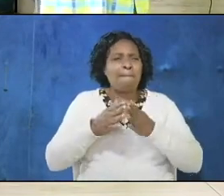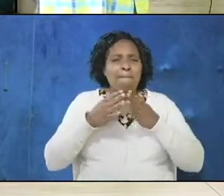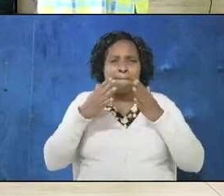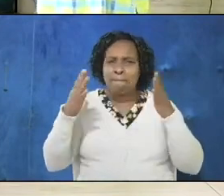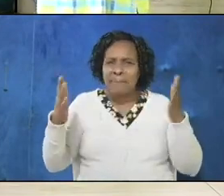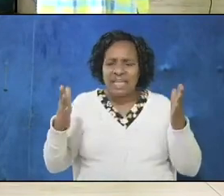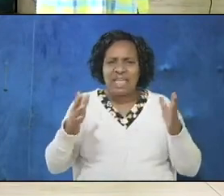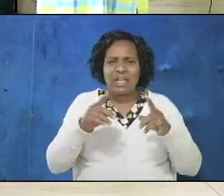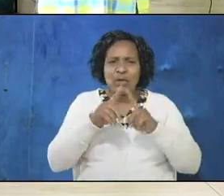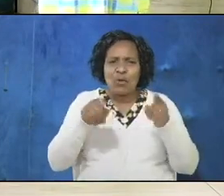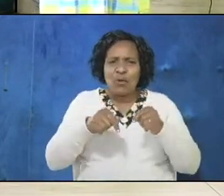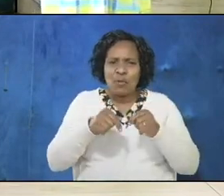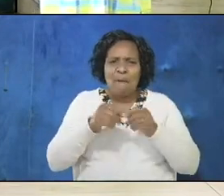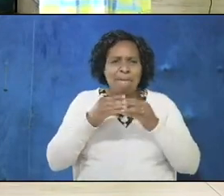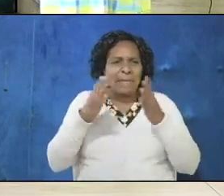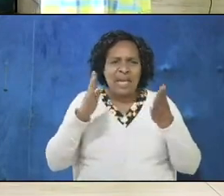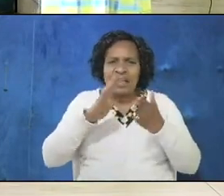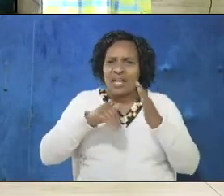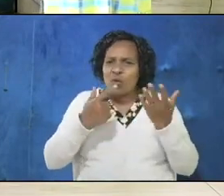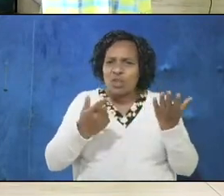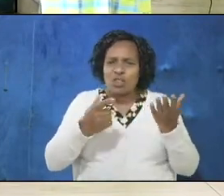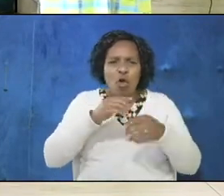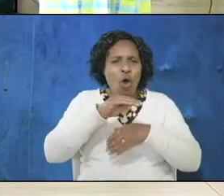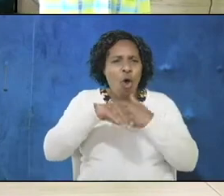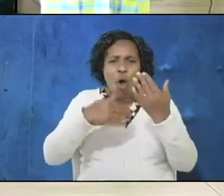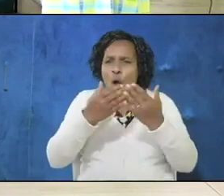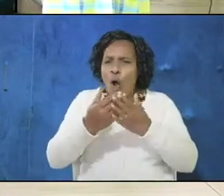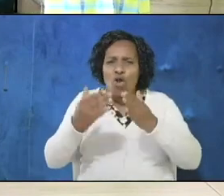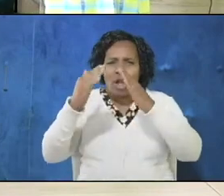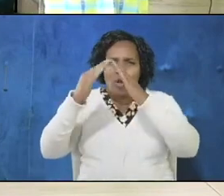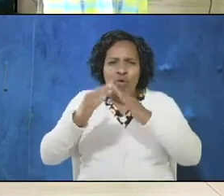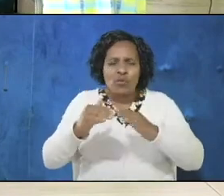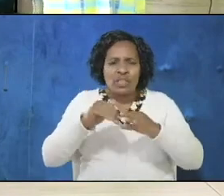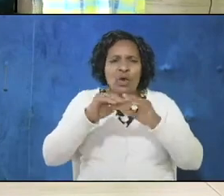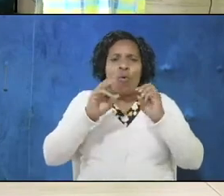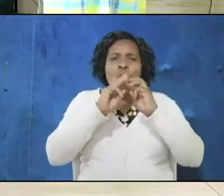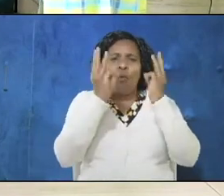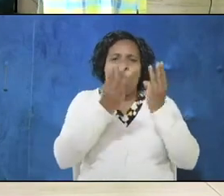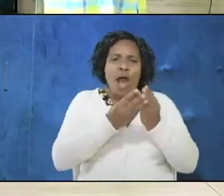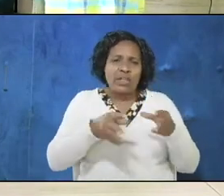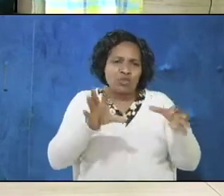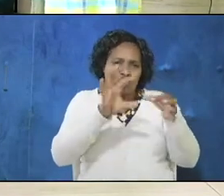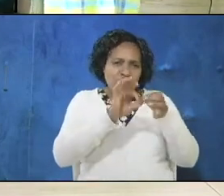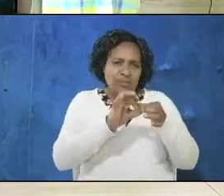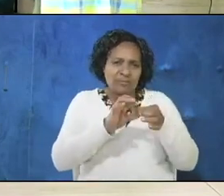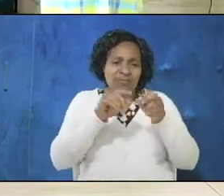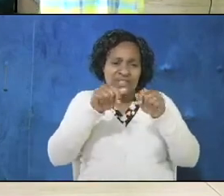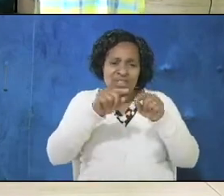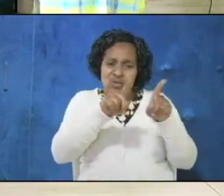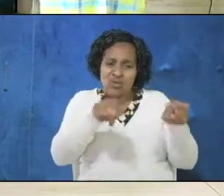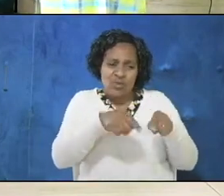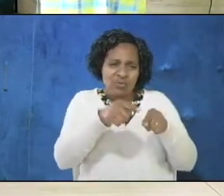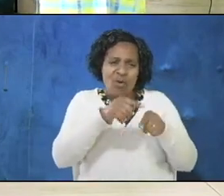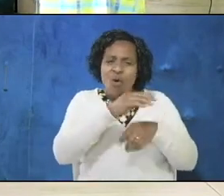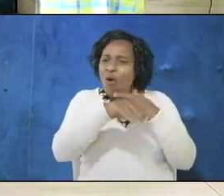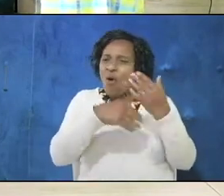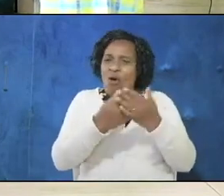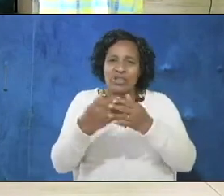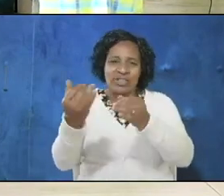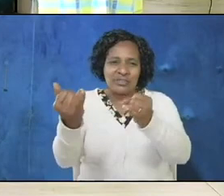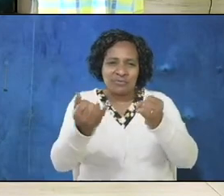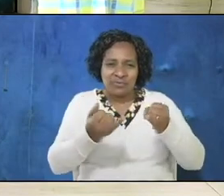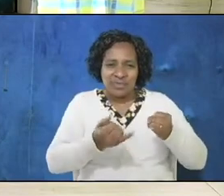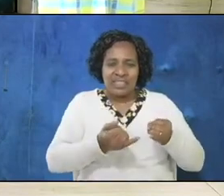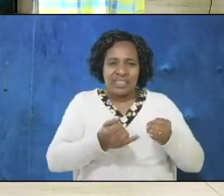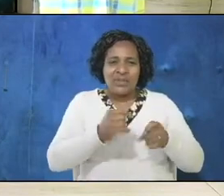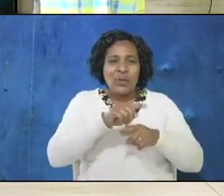room, bigger than, guess what, all the rooms in the world combined. And in that room, everybody is invited.